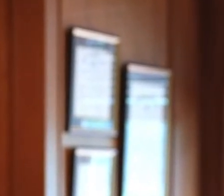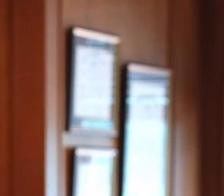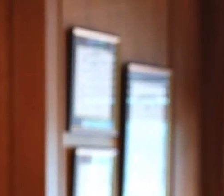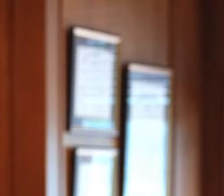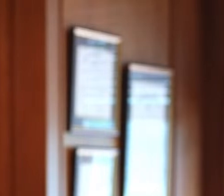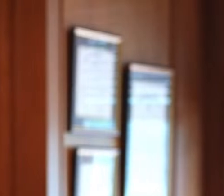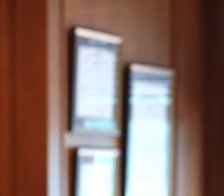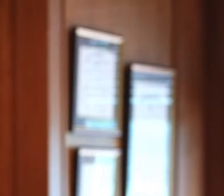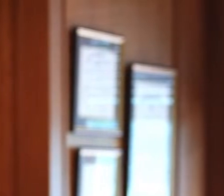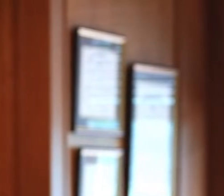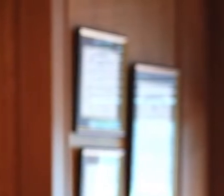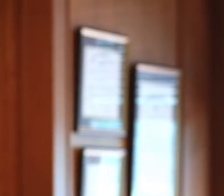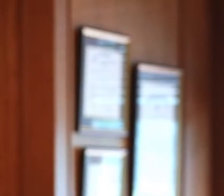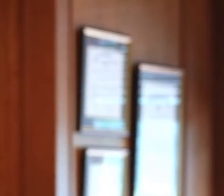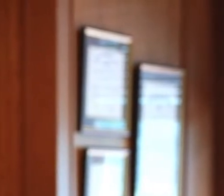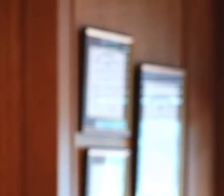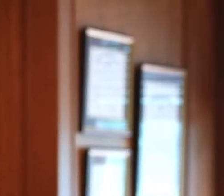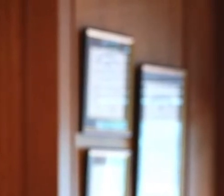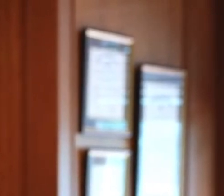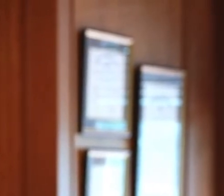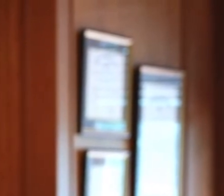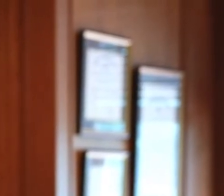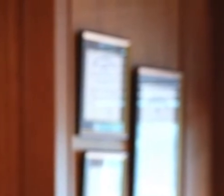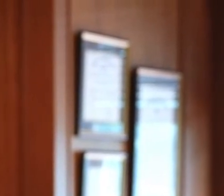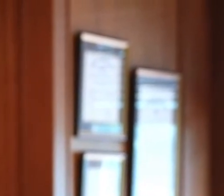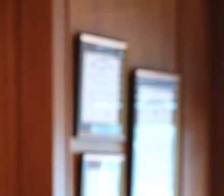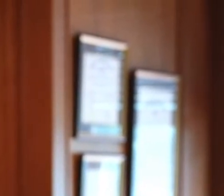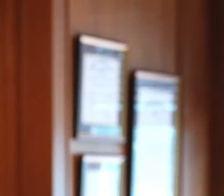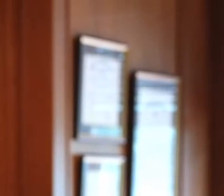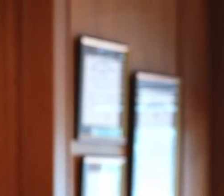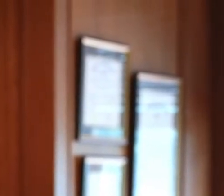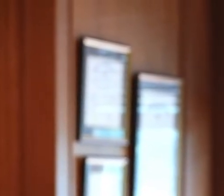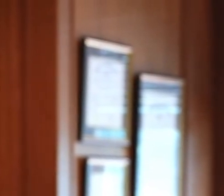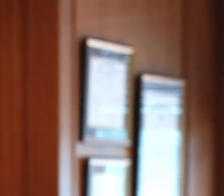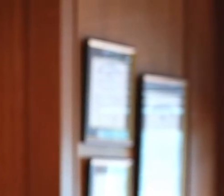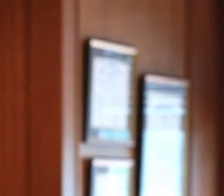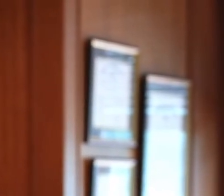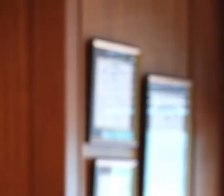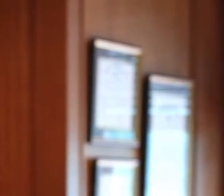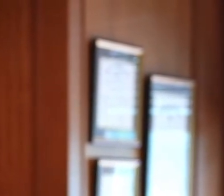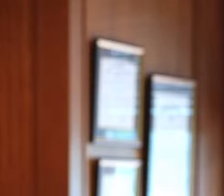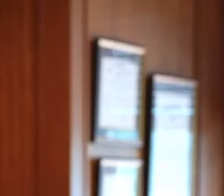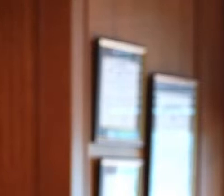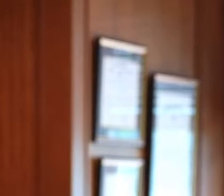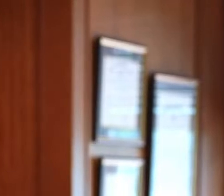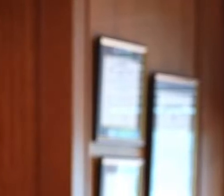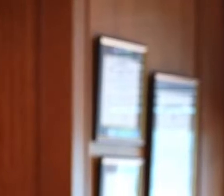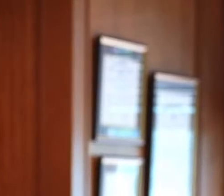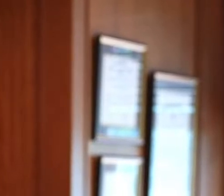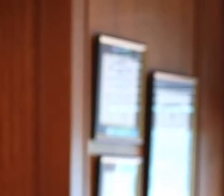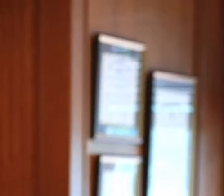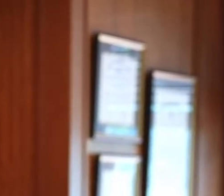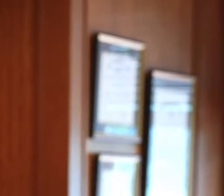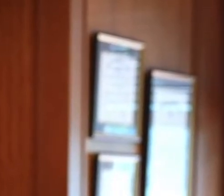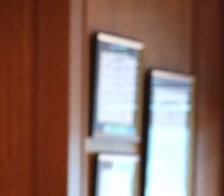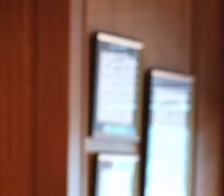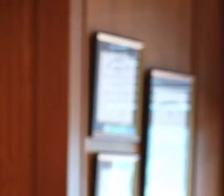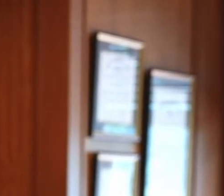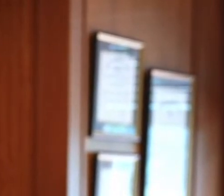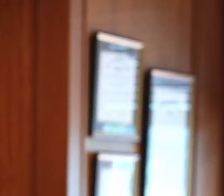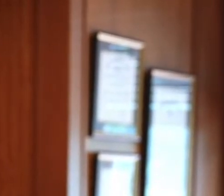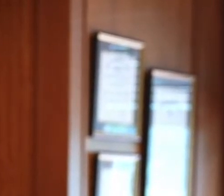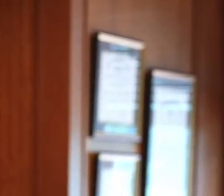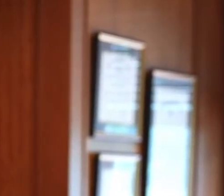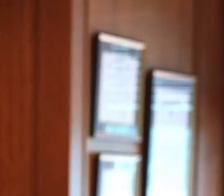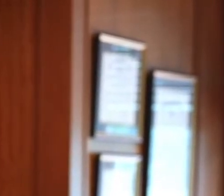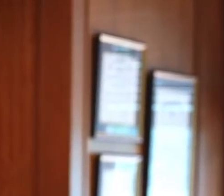we've got great things going on in Kentucky. We've broken every economic development record. We're creating better jobs at higher wages, bringing